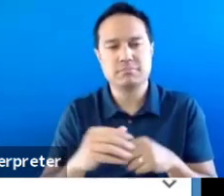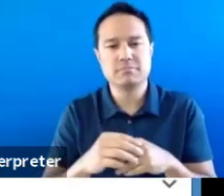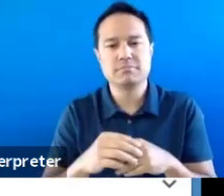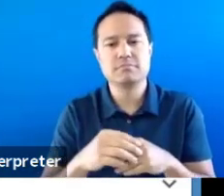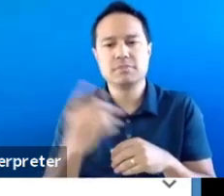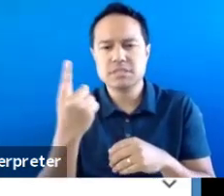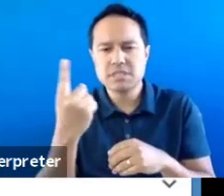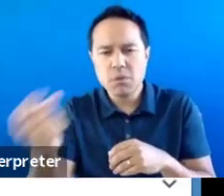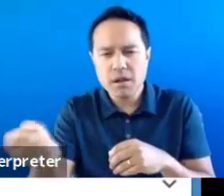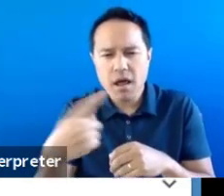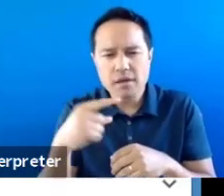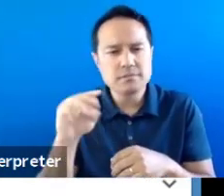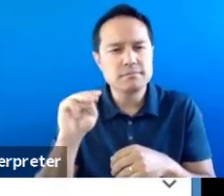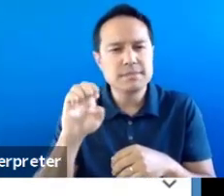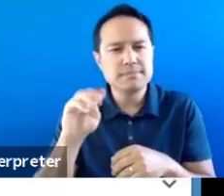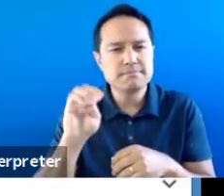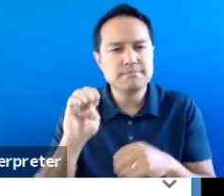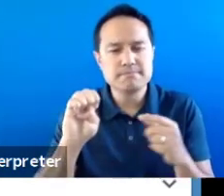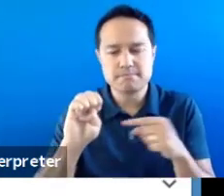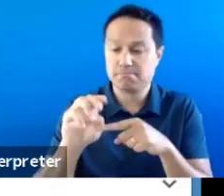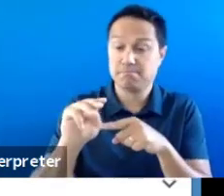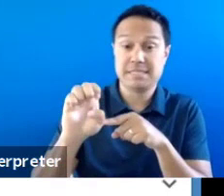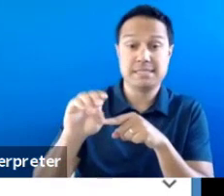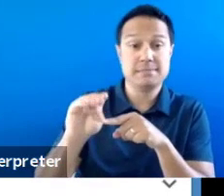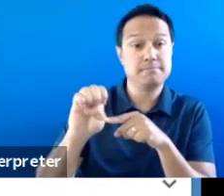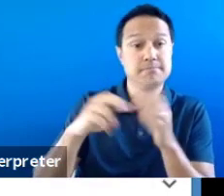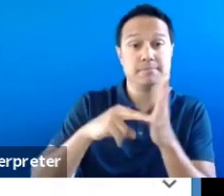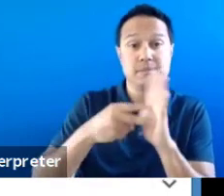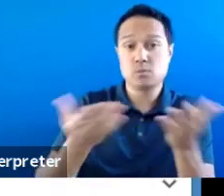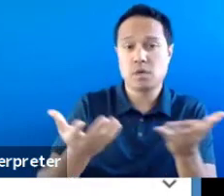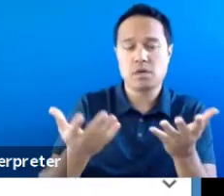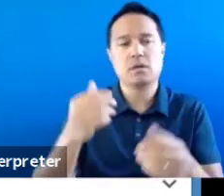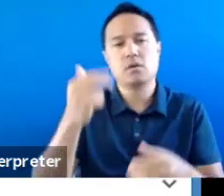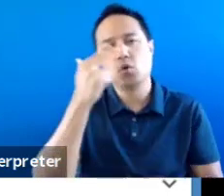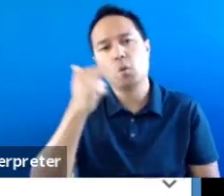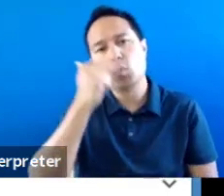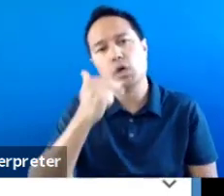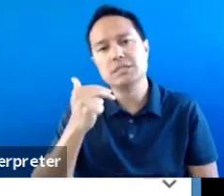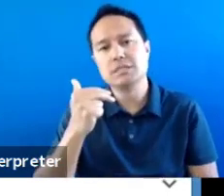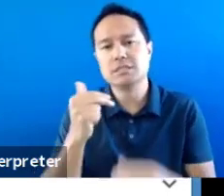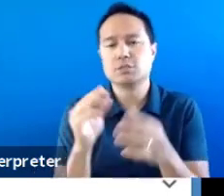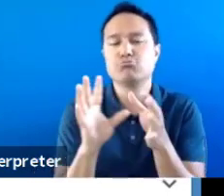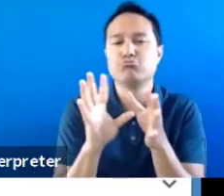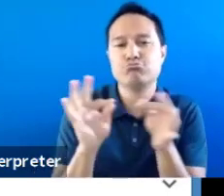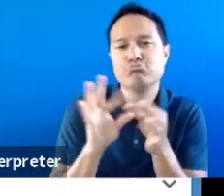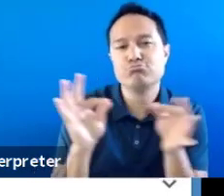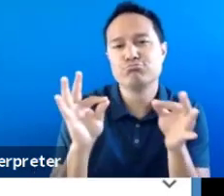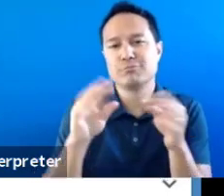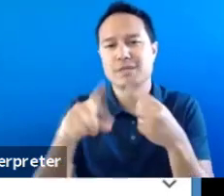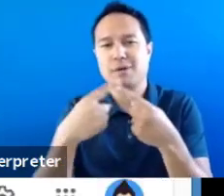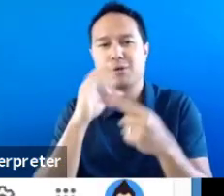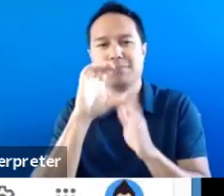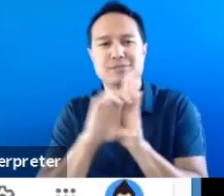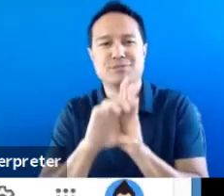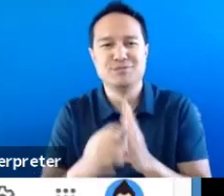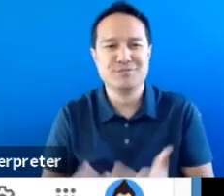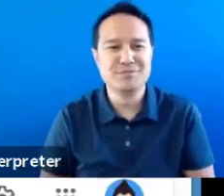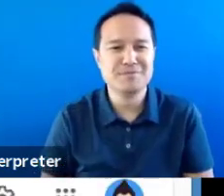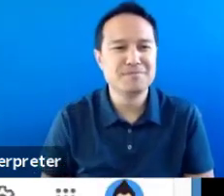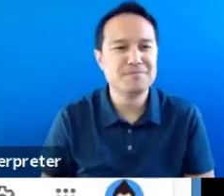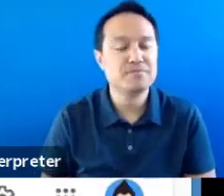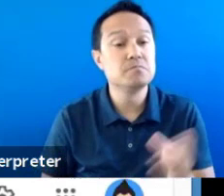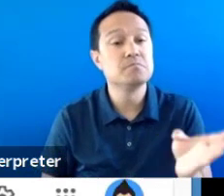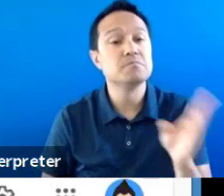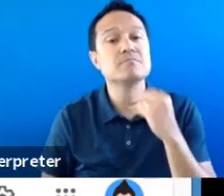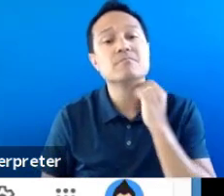is a humorous take or commentary on an image. Okay, so let's go back over here. So we did